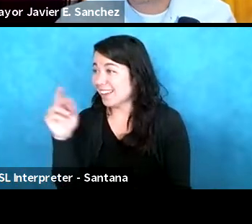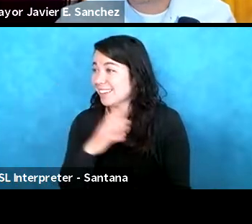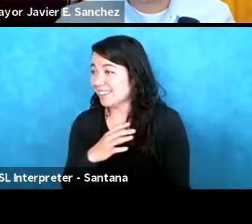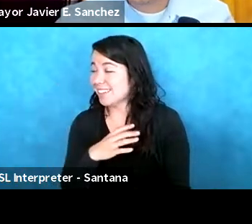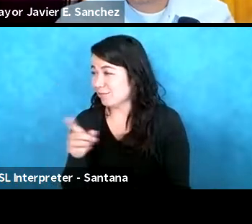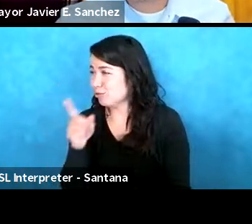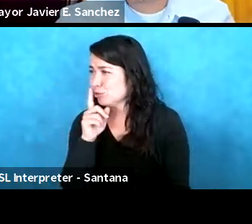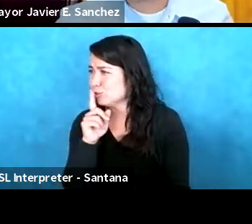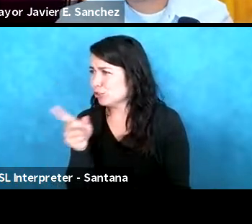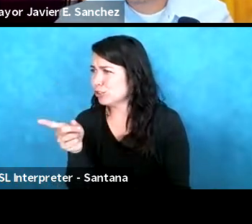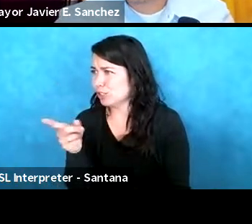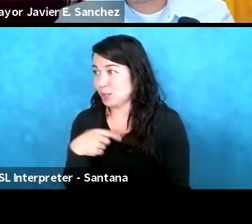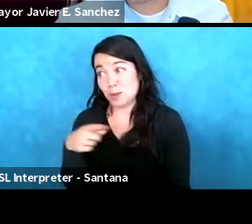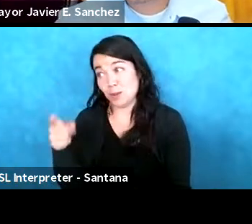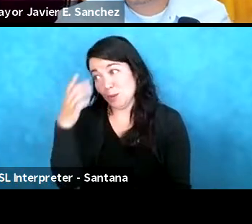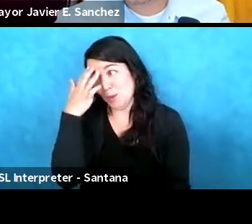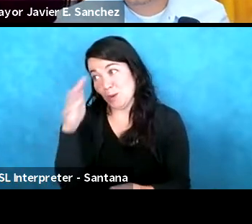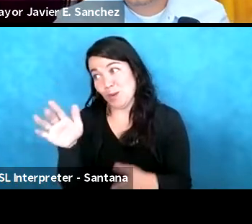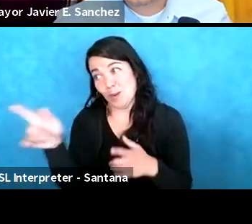you don't know what you signed up for.